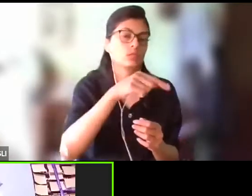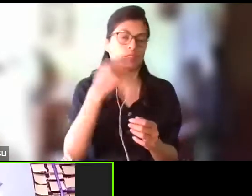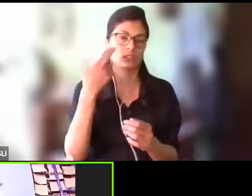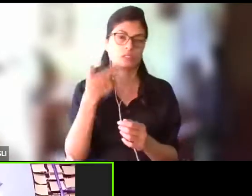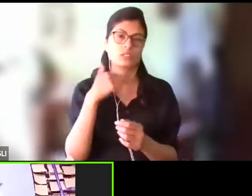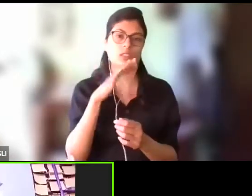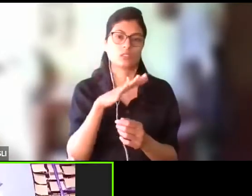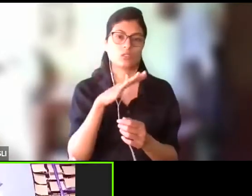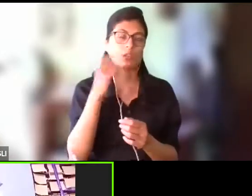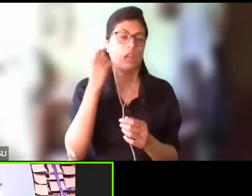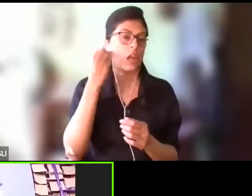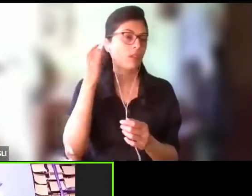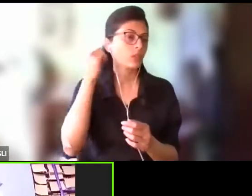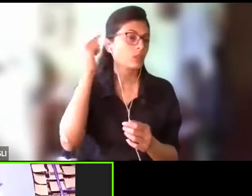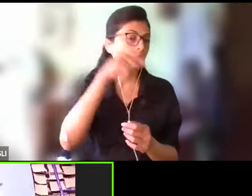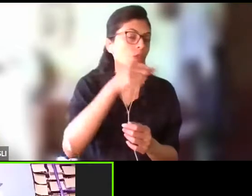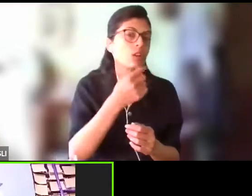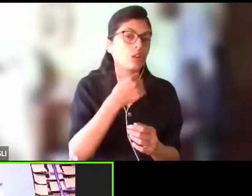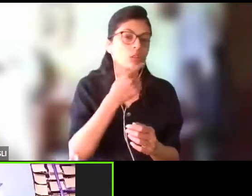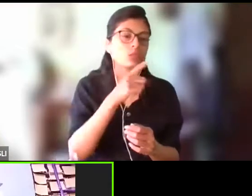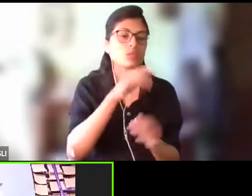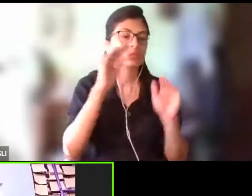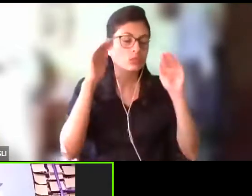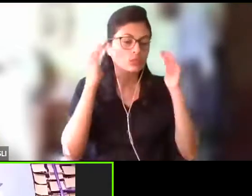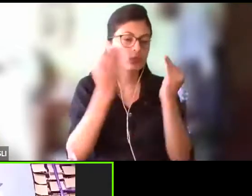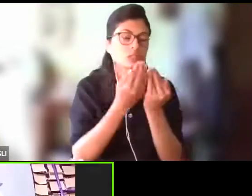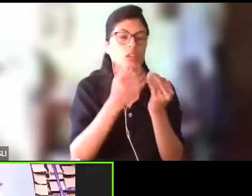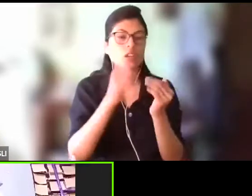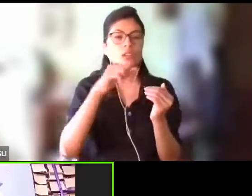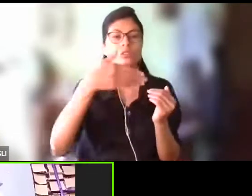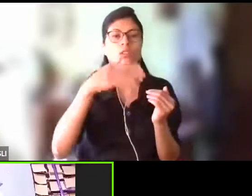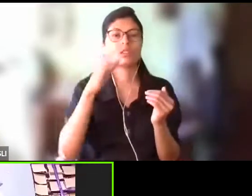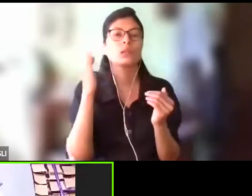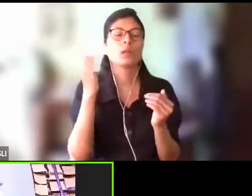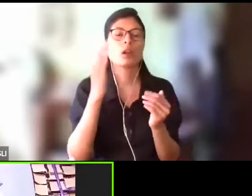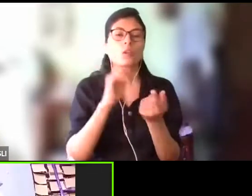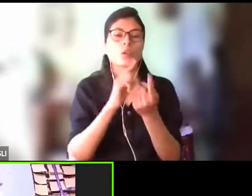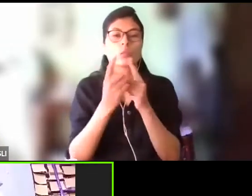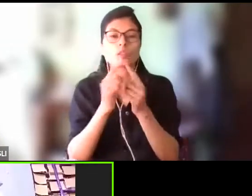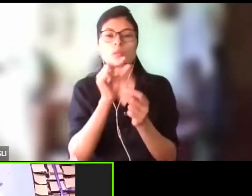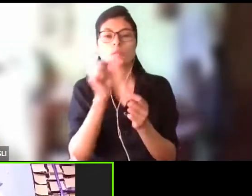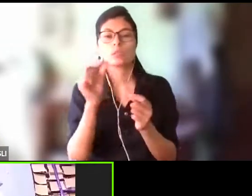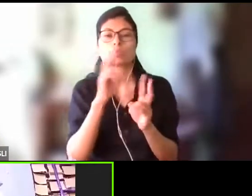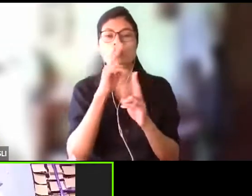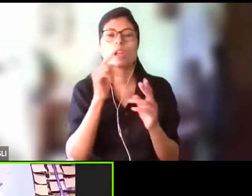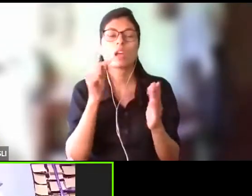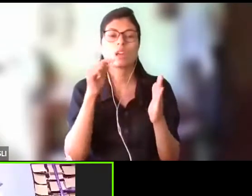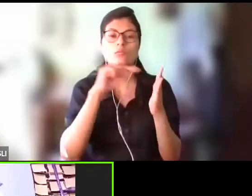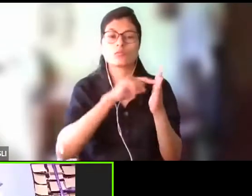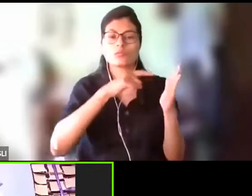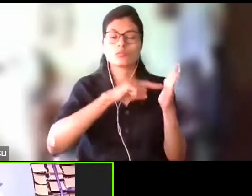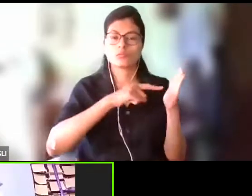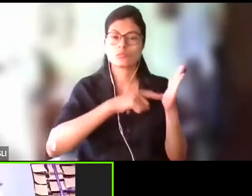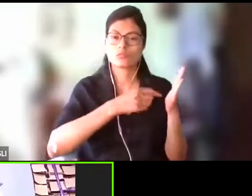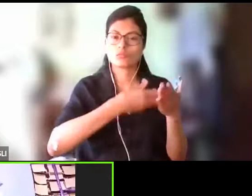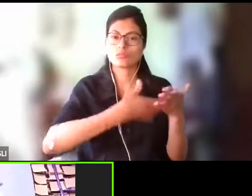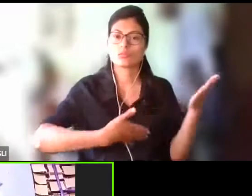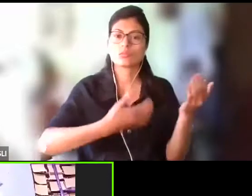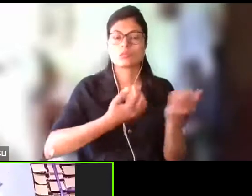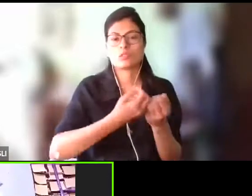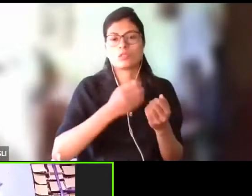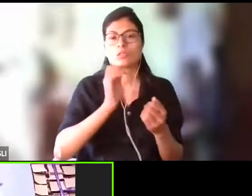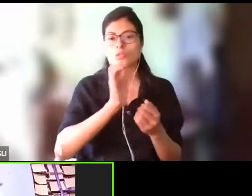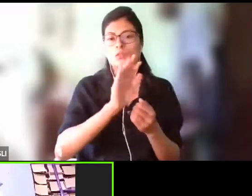adaptation. And we are also hoping that in the nearest future, we'll have a place with the United Nations Environmental Program, so that these women can